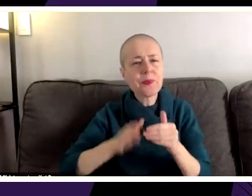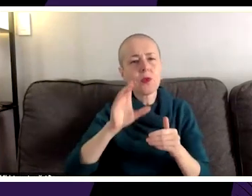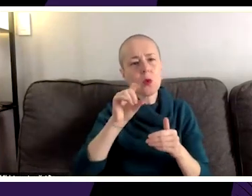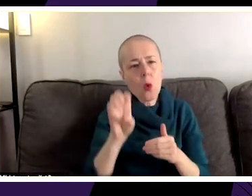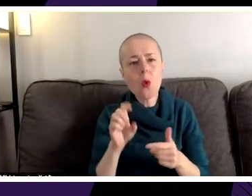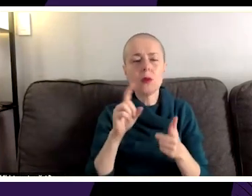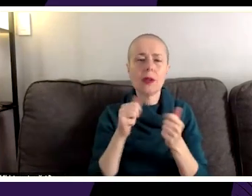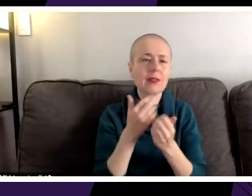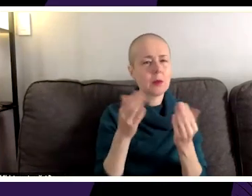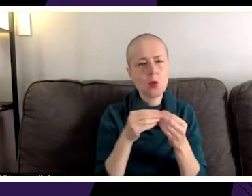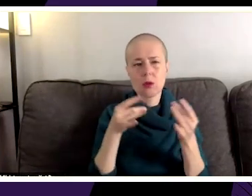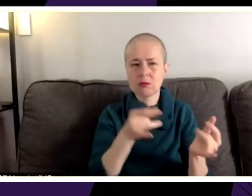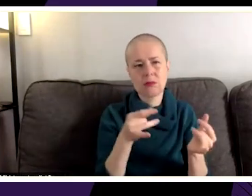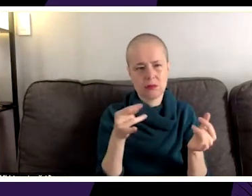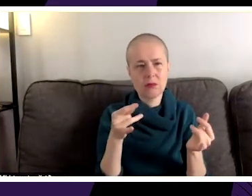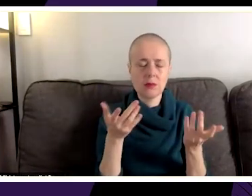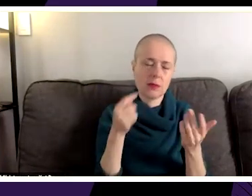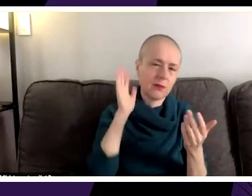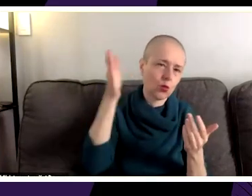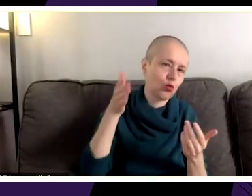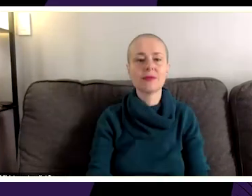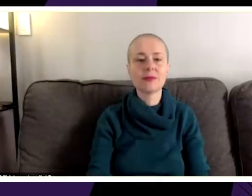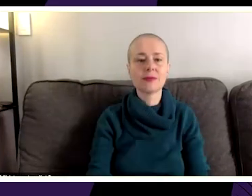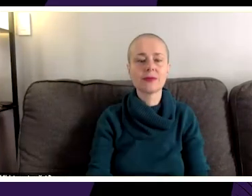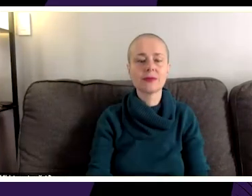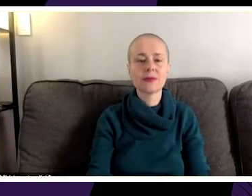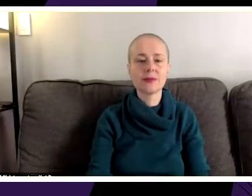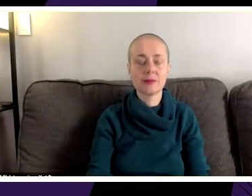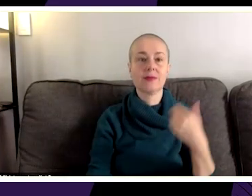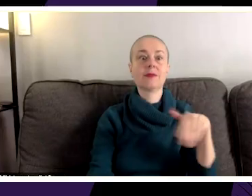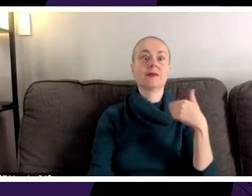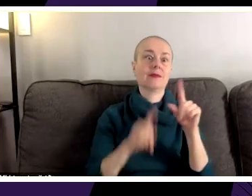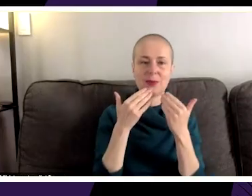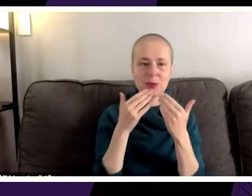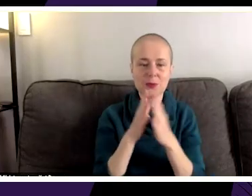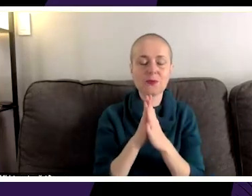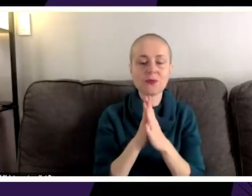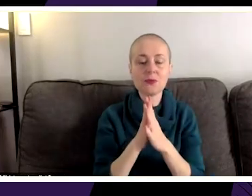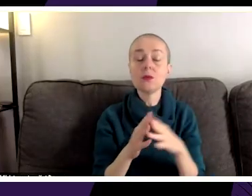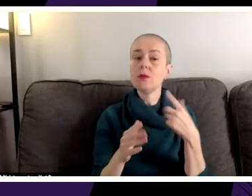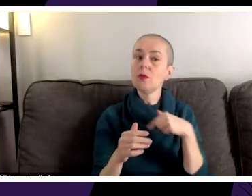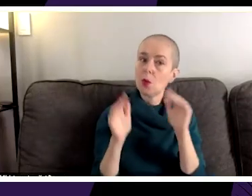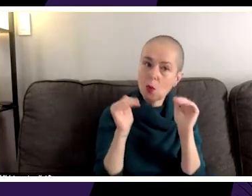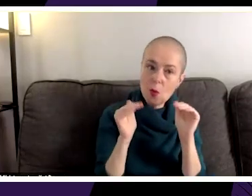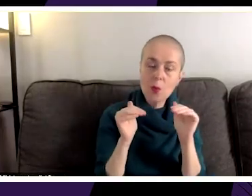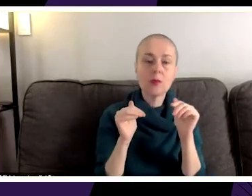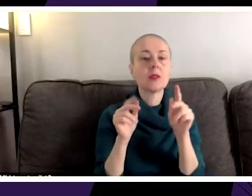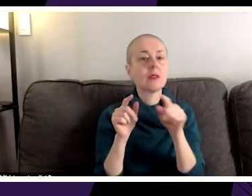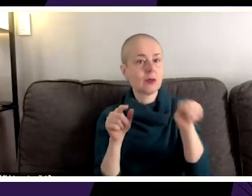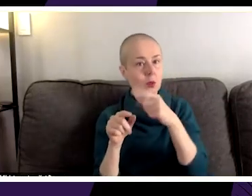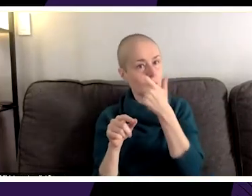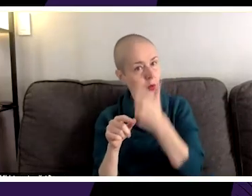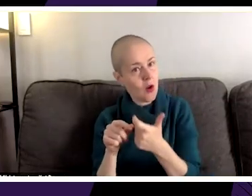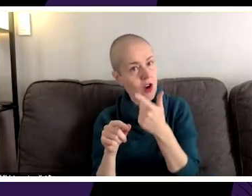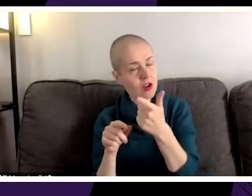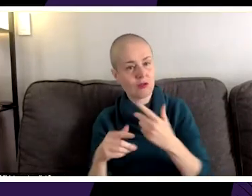but that's a very far-sighted feature. It's amazing. Yeah, thank you. We really hope that folks are inspired by Cam's